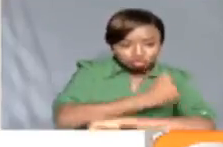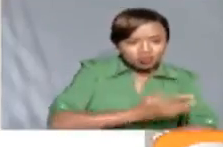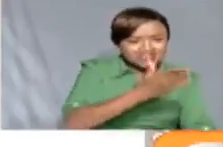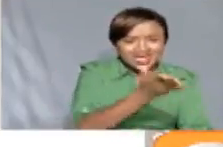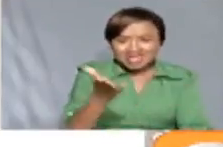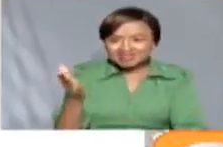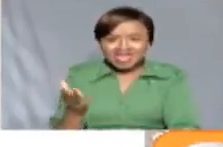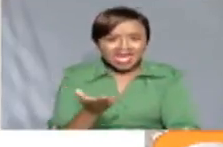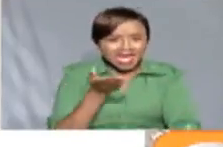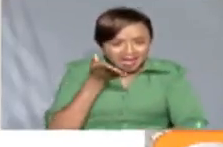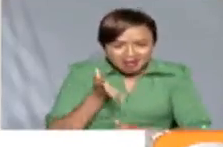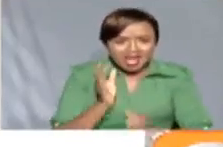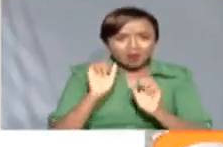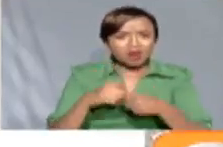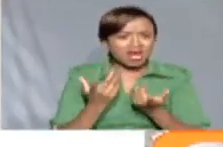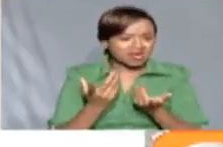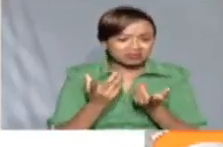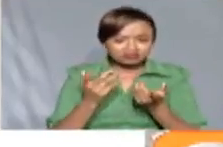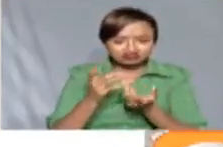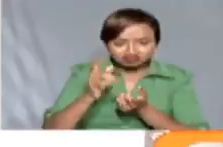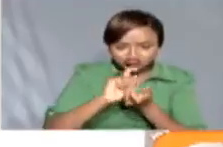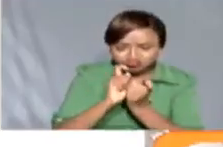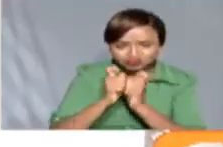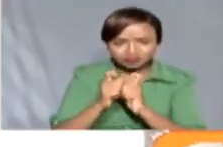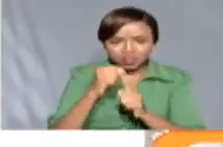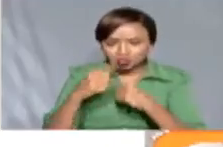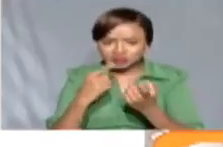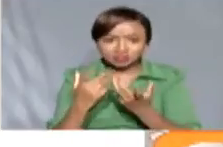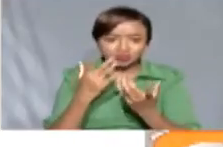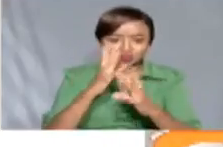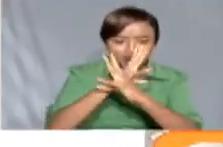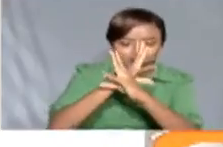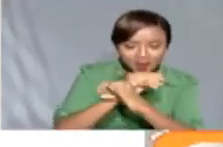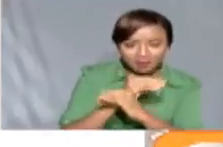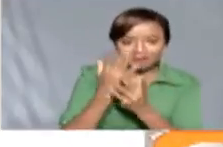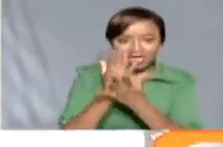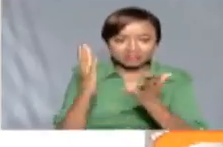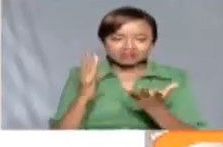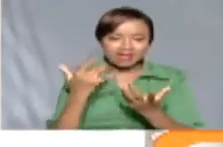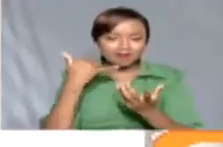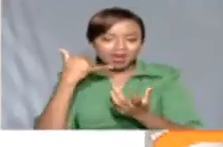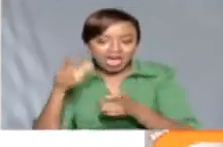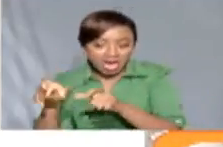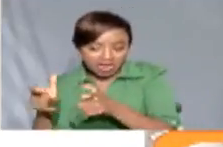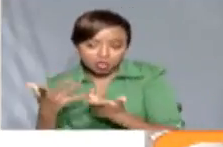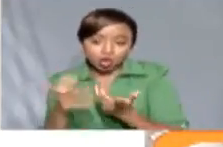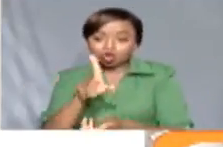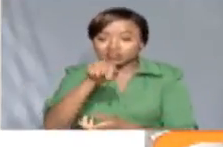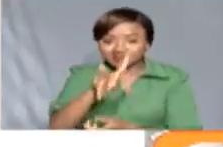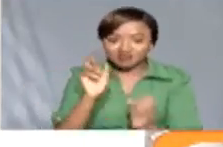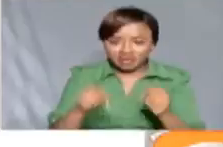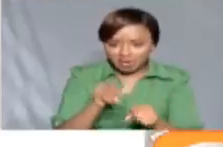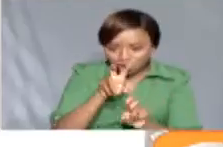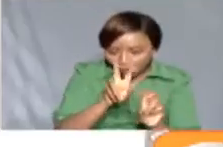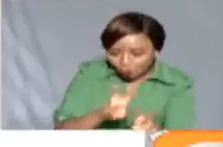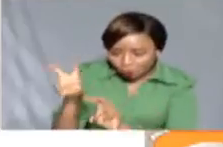country are experimenting with all kinds of platforms to stay connected. Some are relying on the good old radio and TV to convey this or